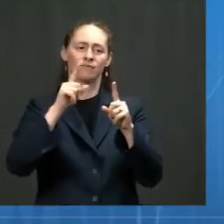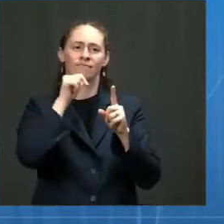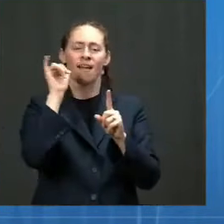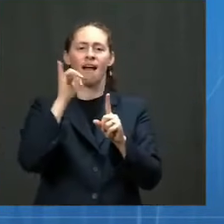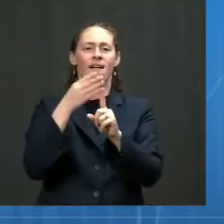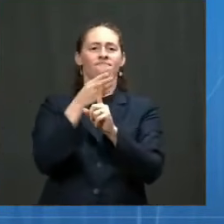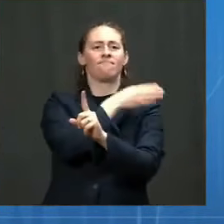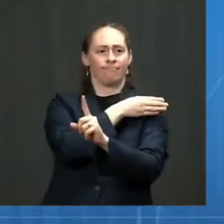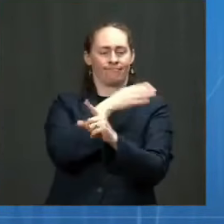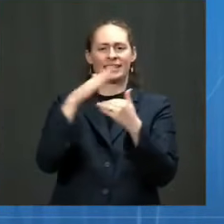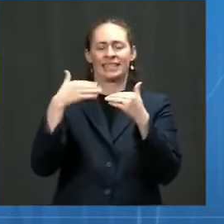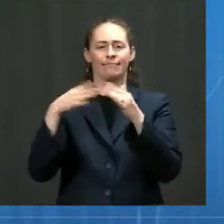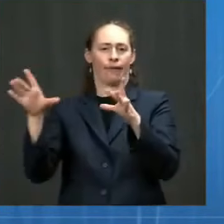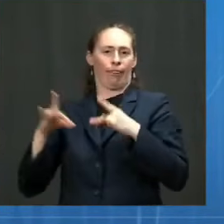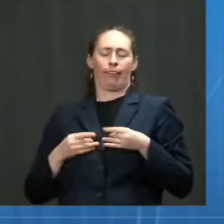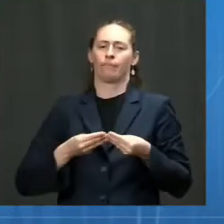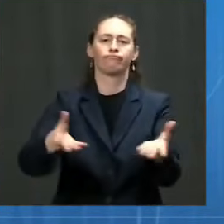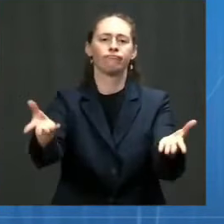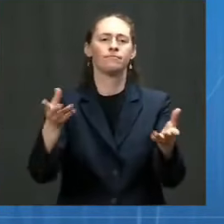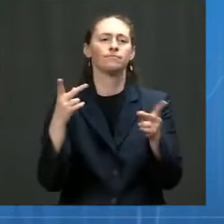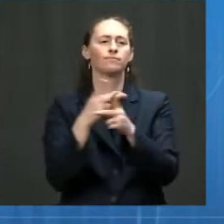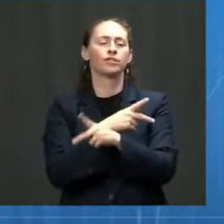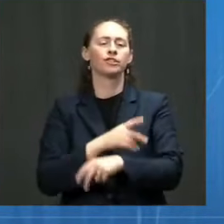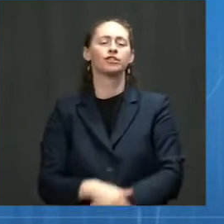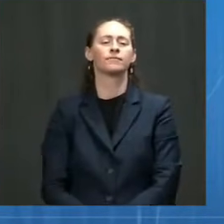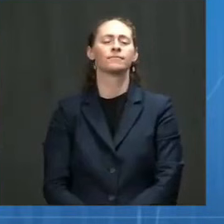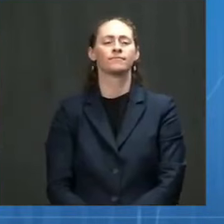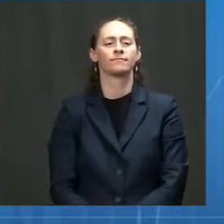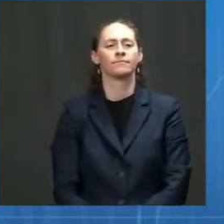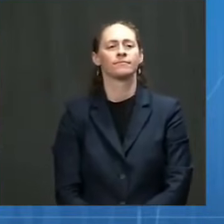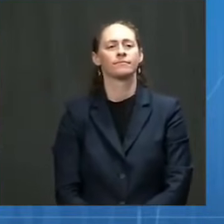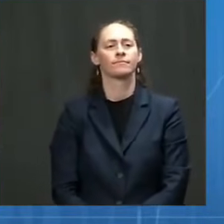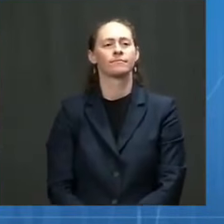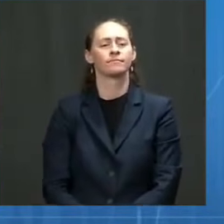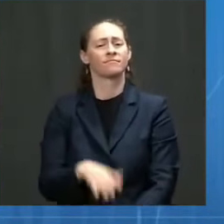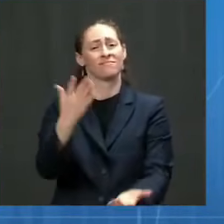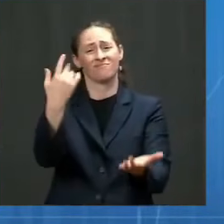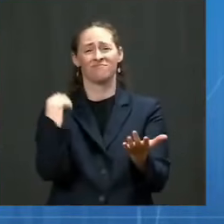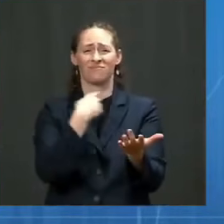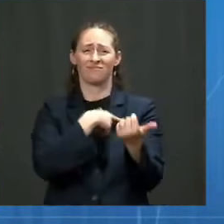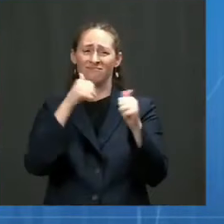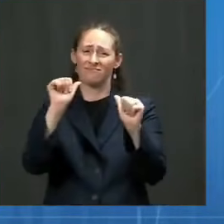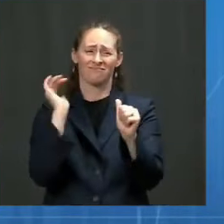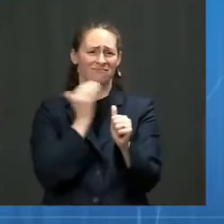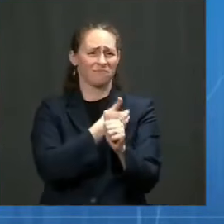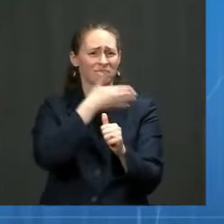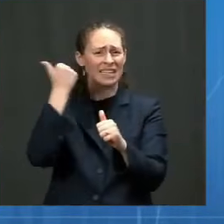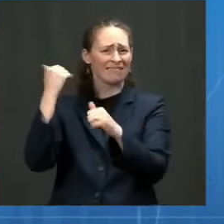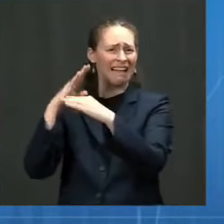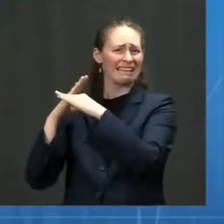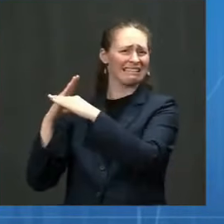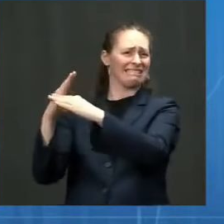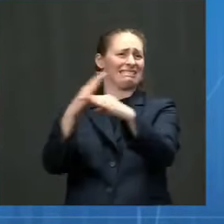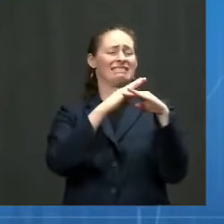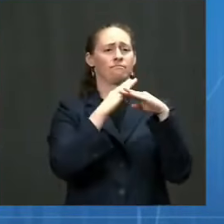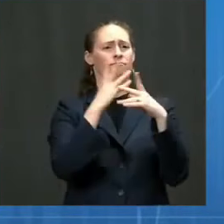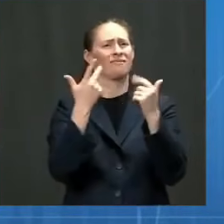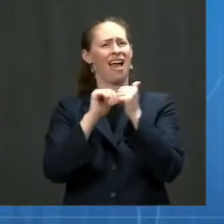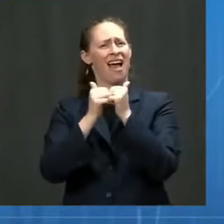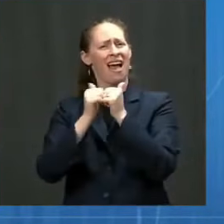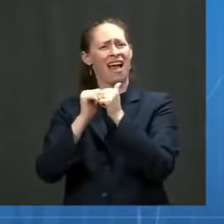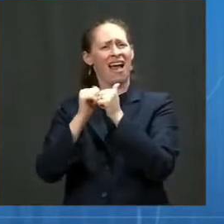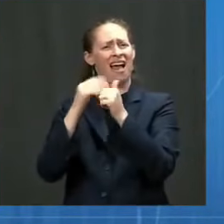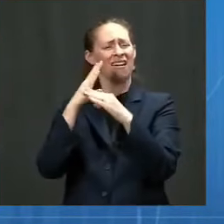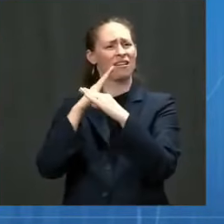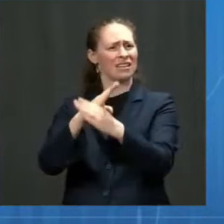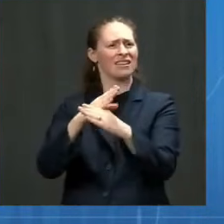to transmit. We have within our power to prevent that. And you prevent it by not allowing